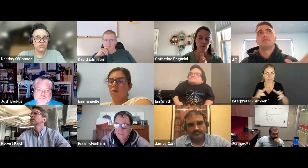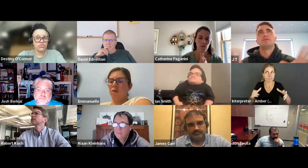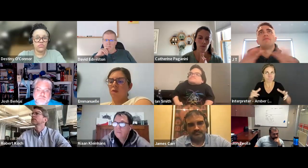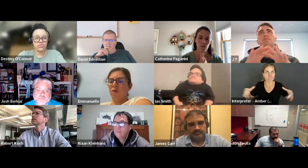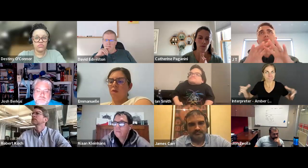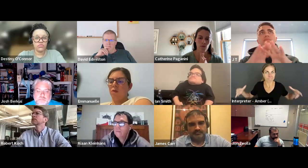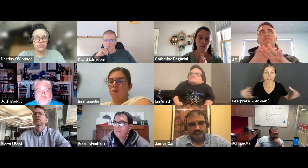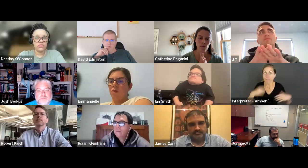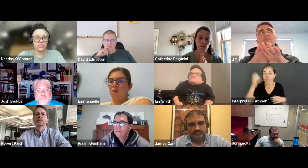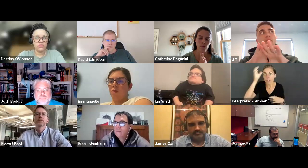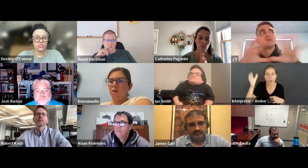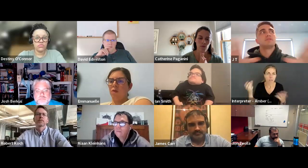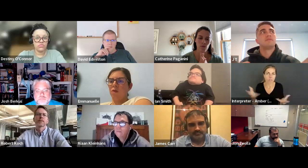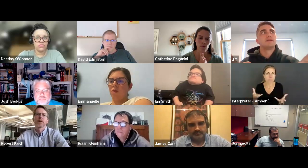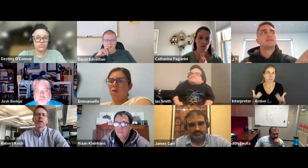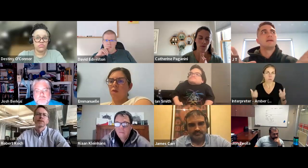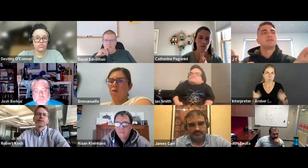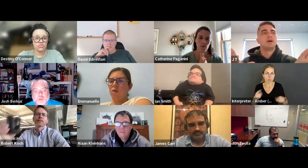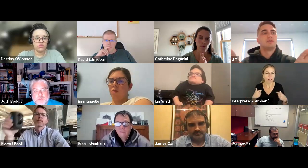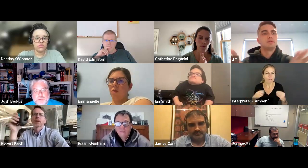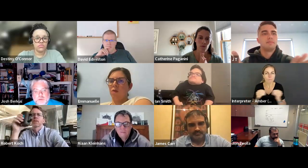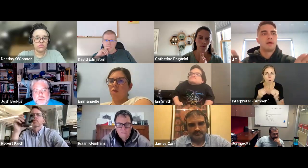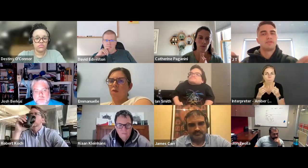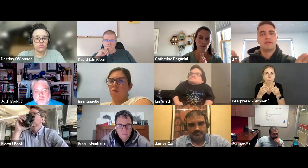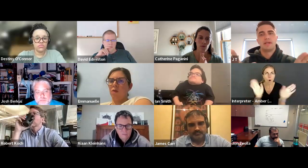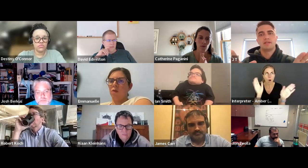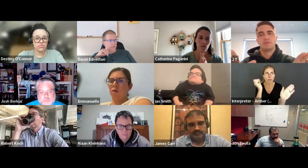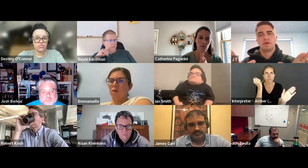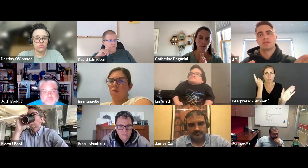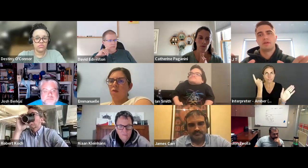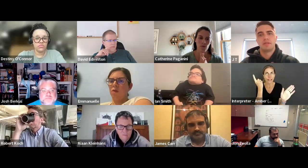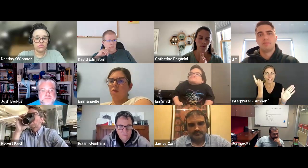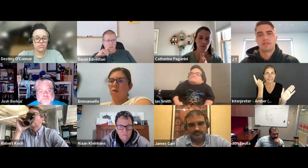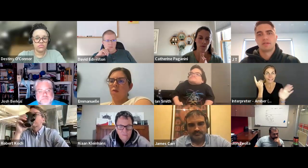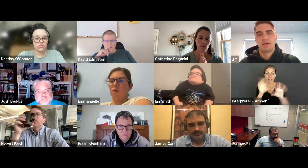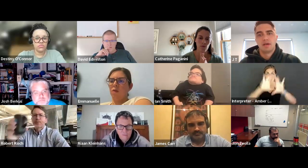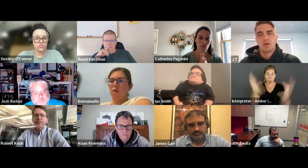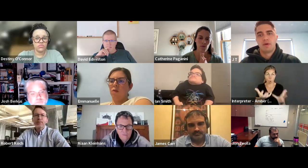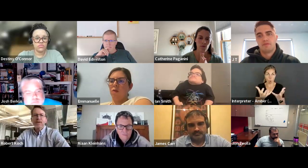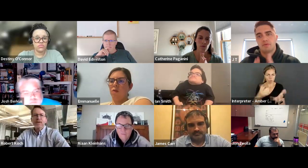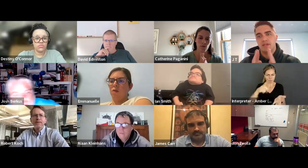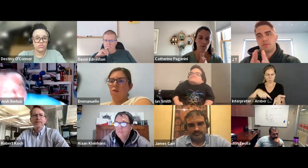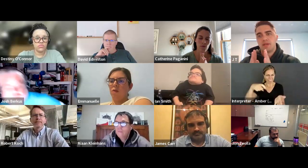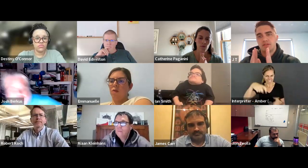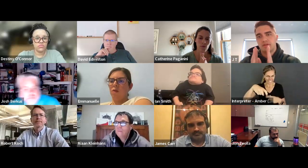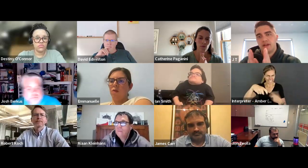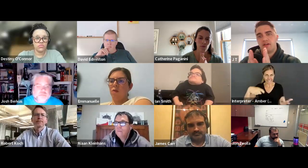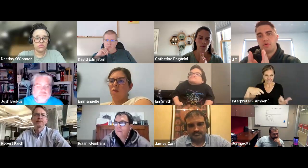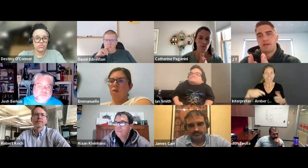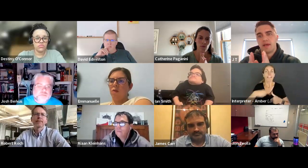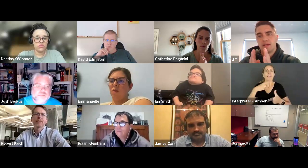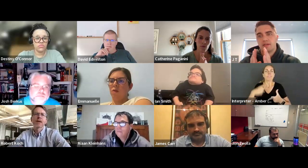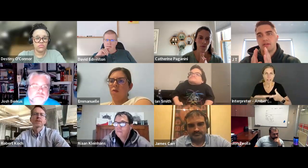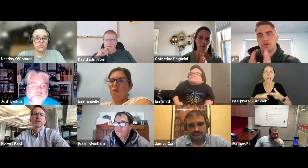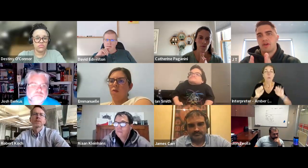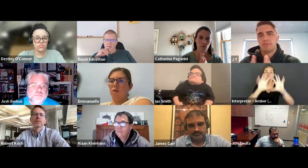that once you have a broader sort of understanding as a whole about what the need is and what is going to be the best way forward, then we can sort of narrow